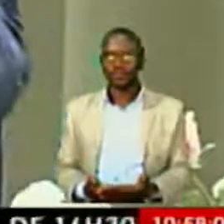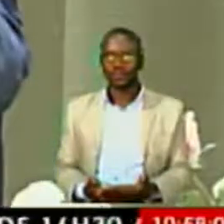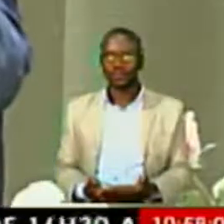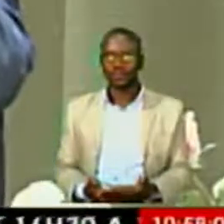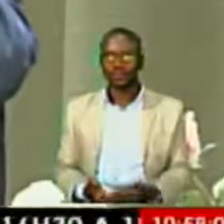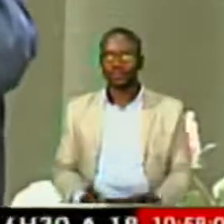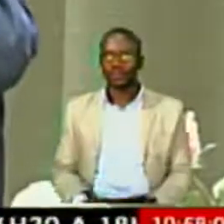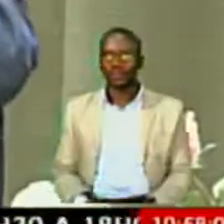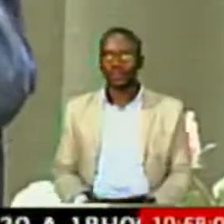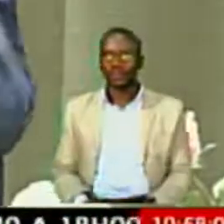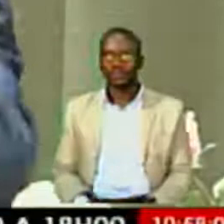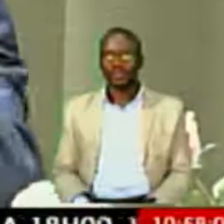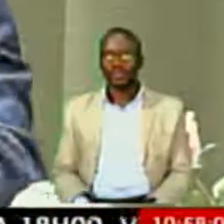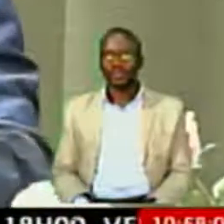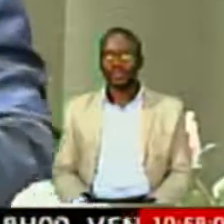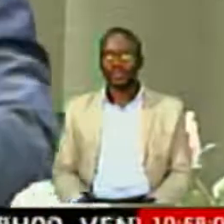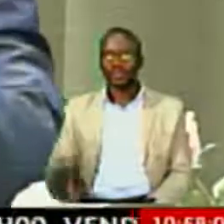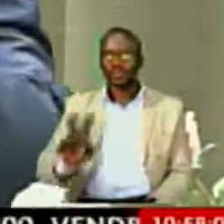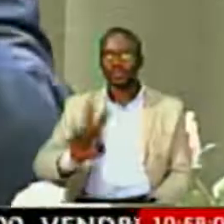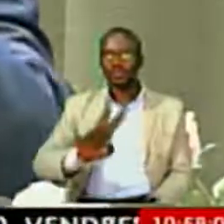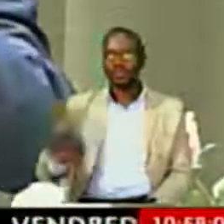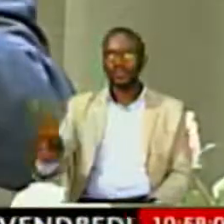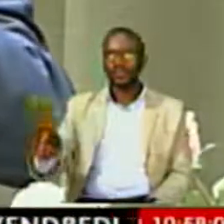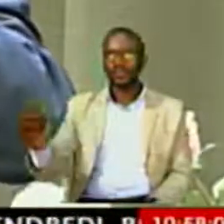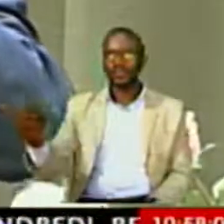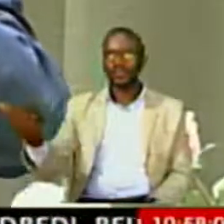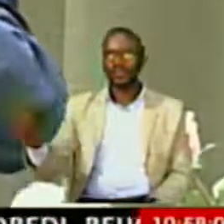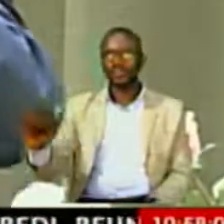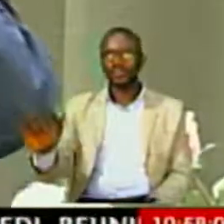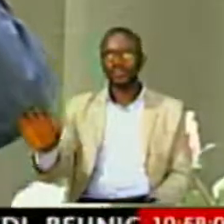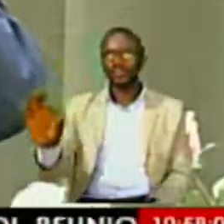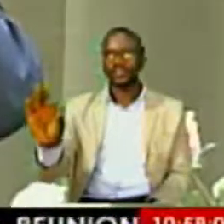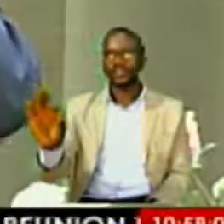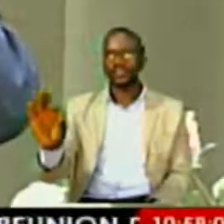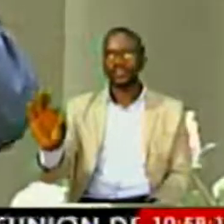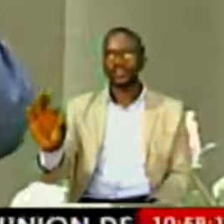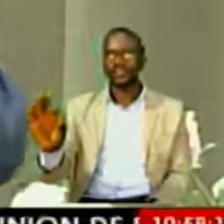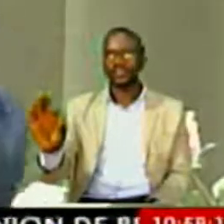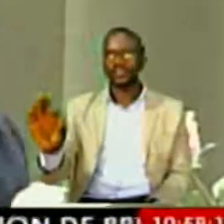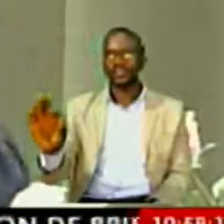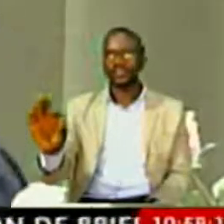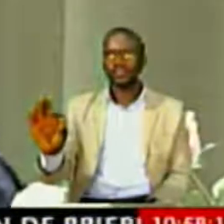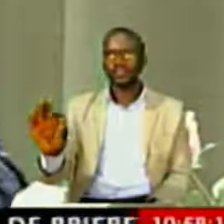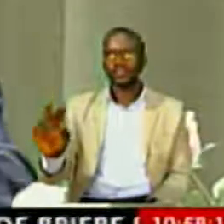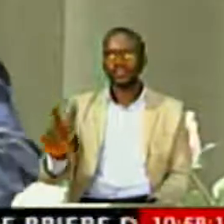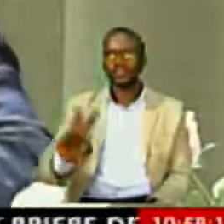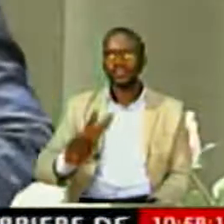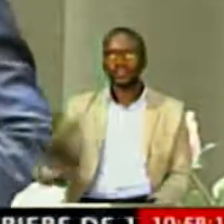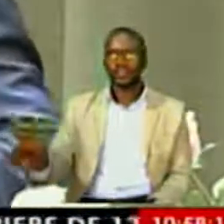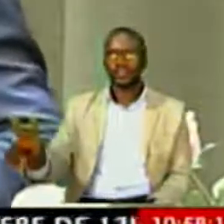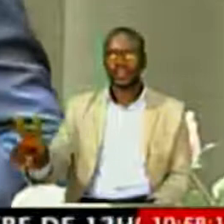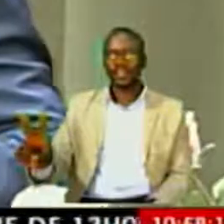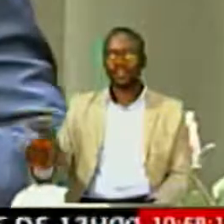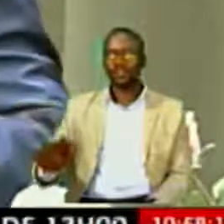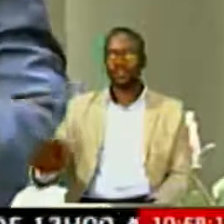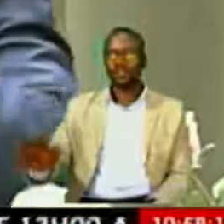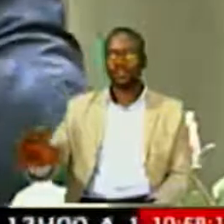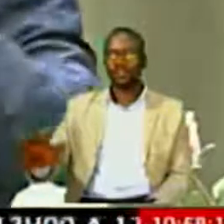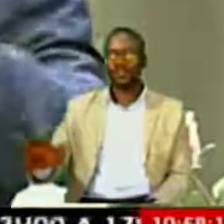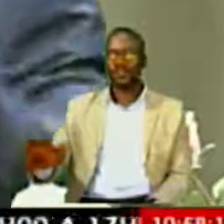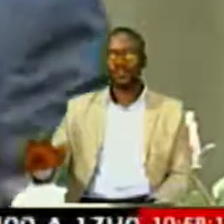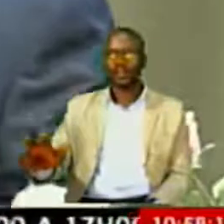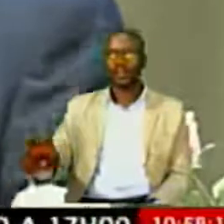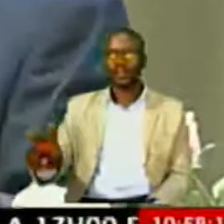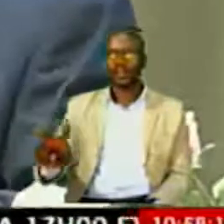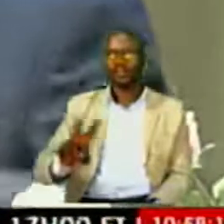Laissez-moi vous dire, verset 19. Let me tell you verse 19. Et verset 23. And verse 23. Et